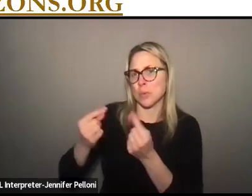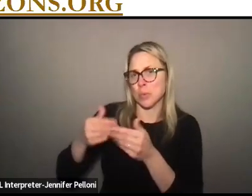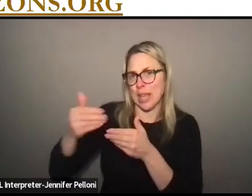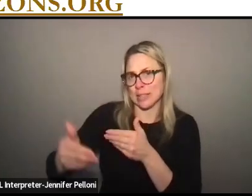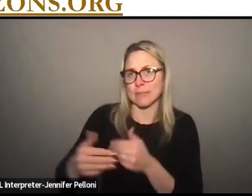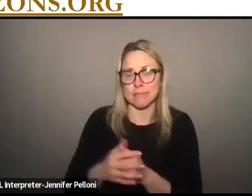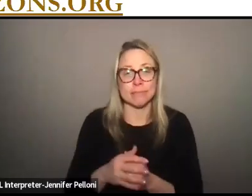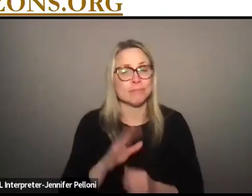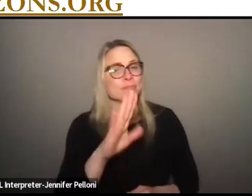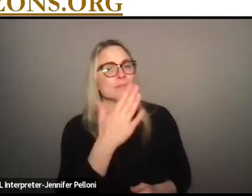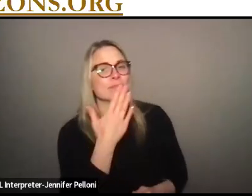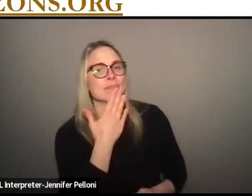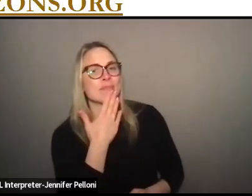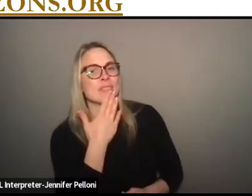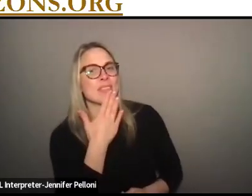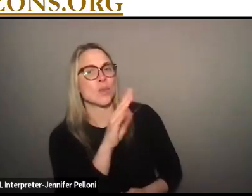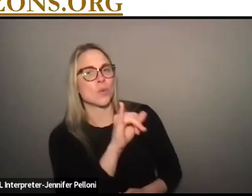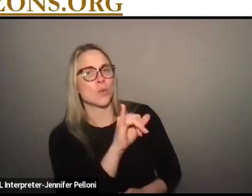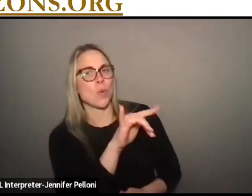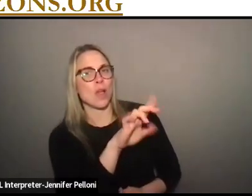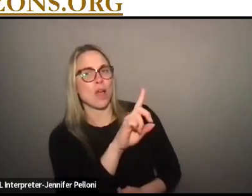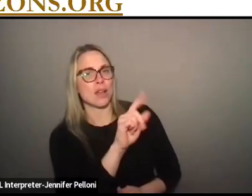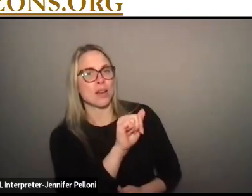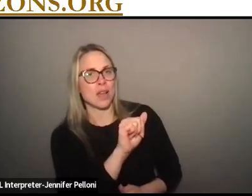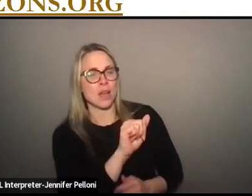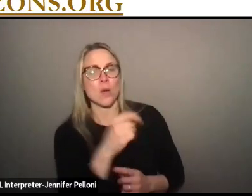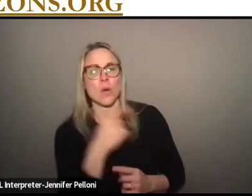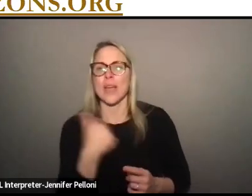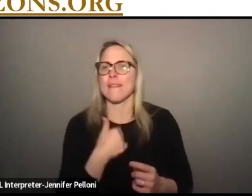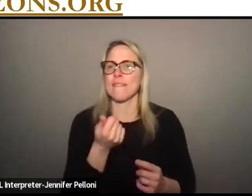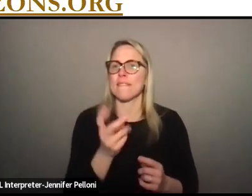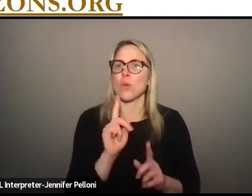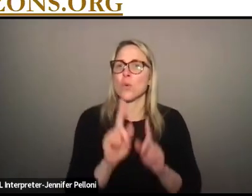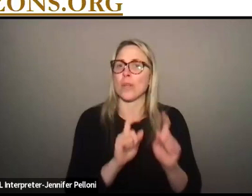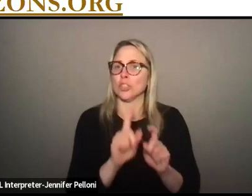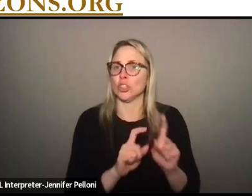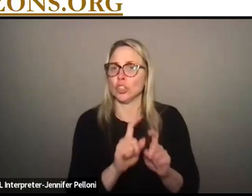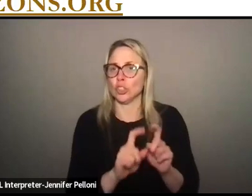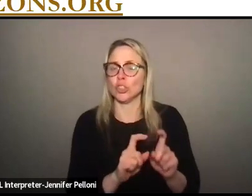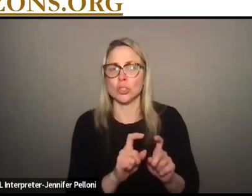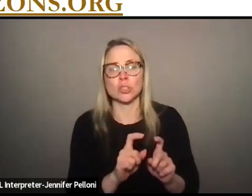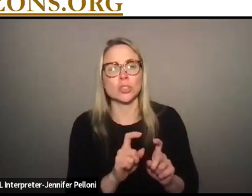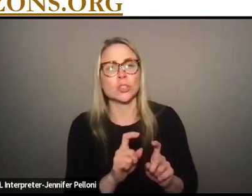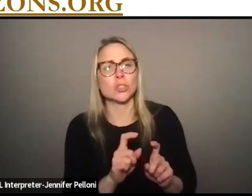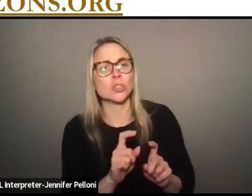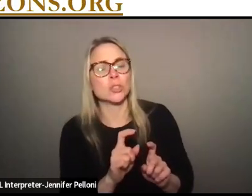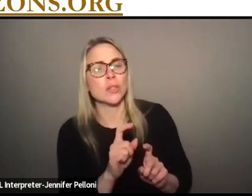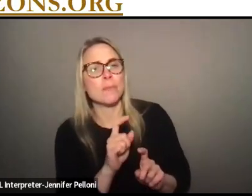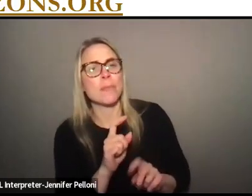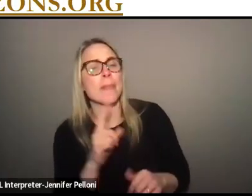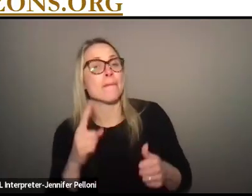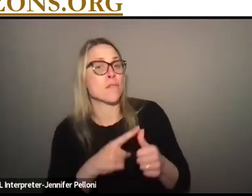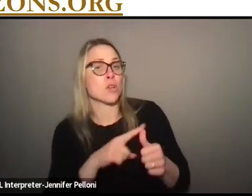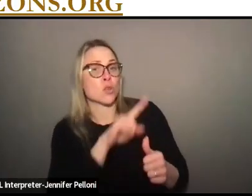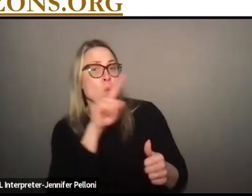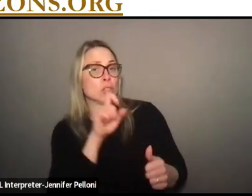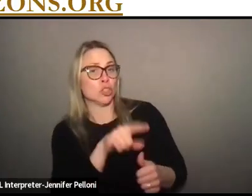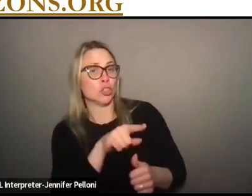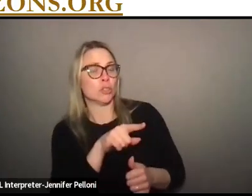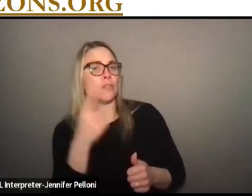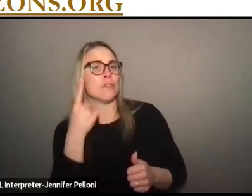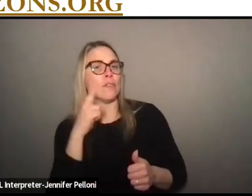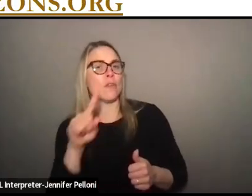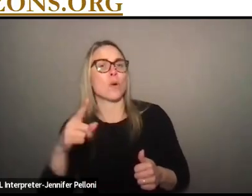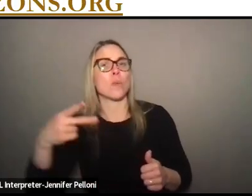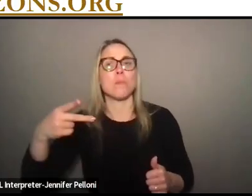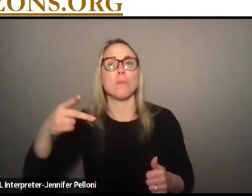Okay, thank you so much, Yolanda. So we have a few questions. So the first question is for